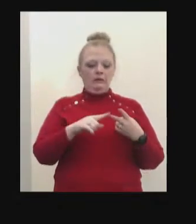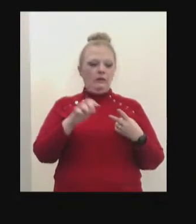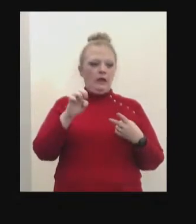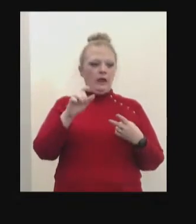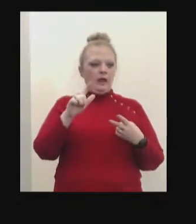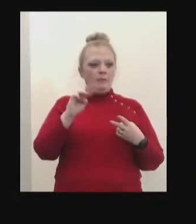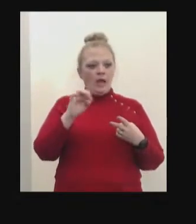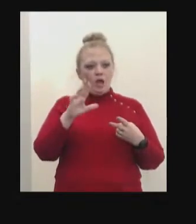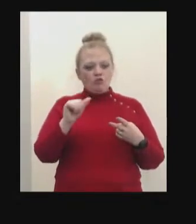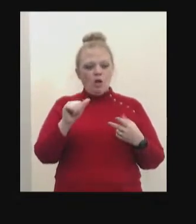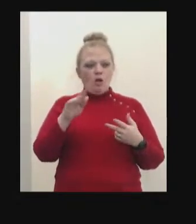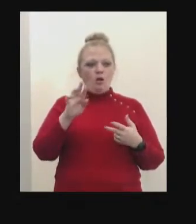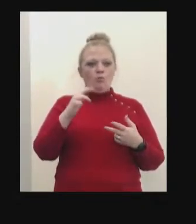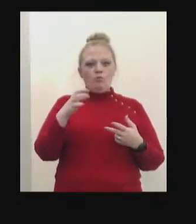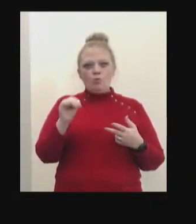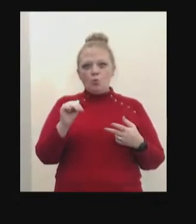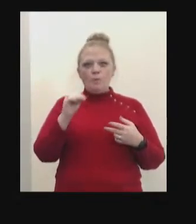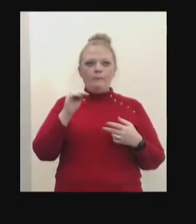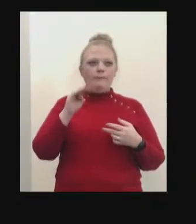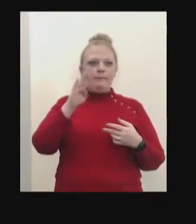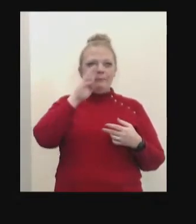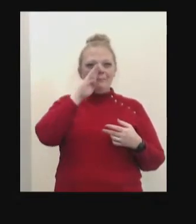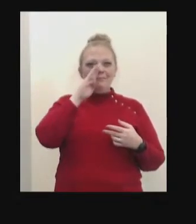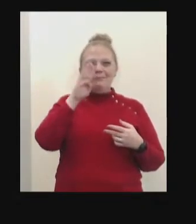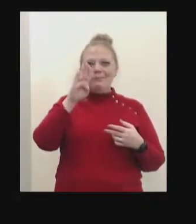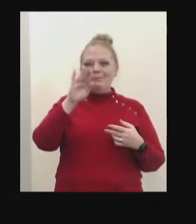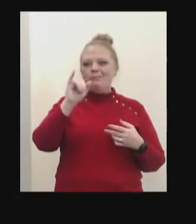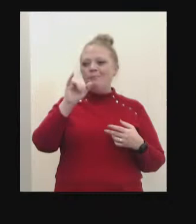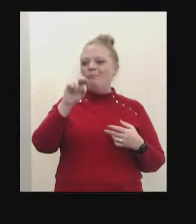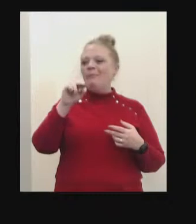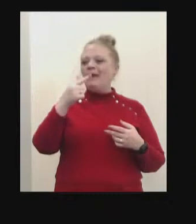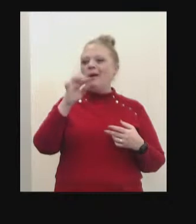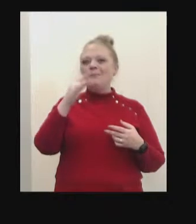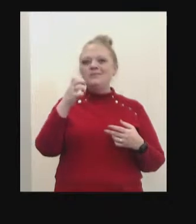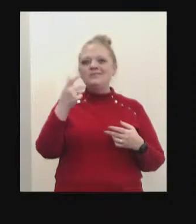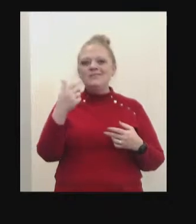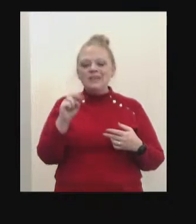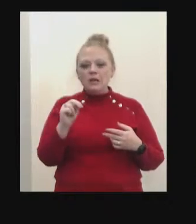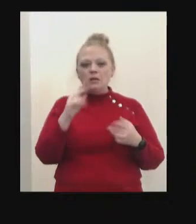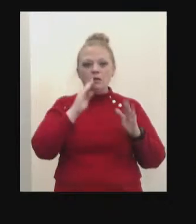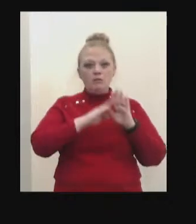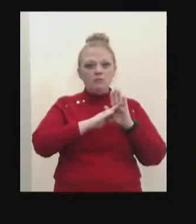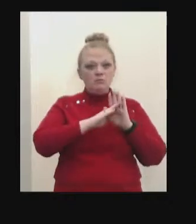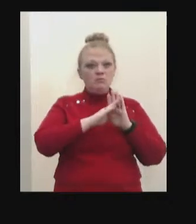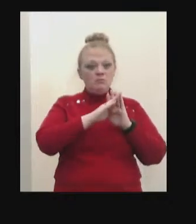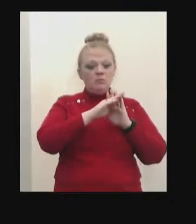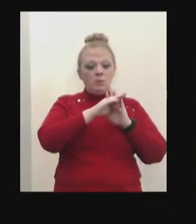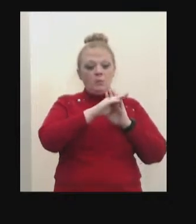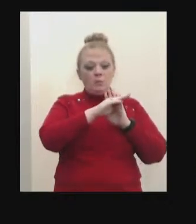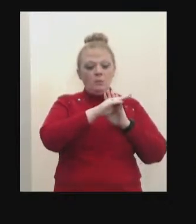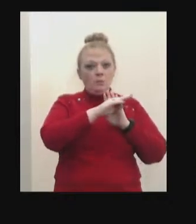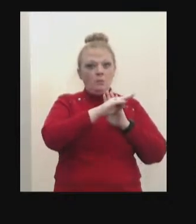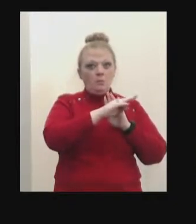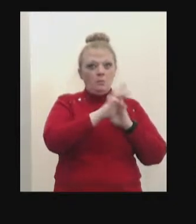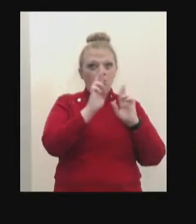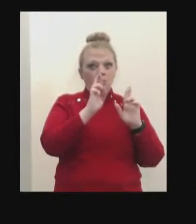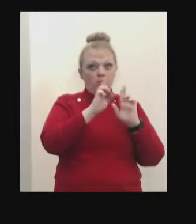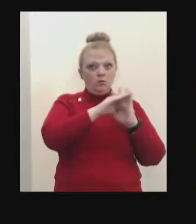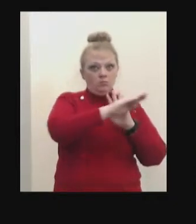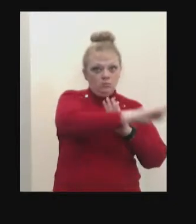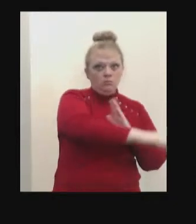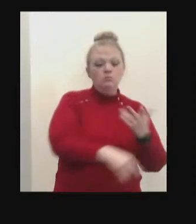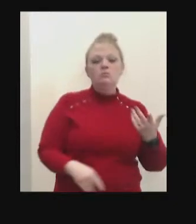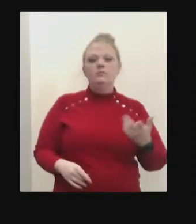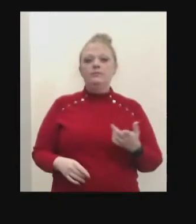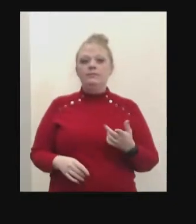County, which includes Binghamton, and they've seen growth. Little plateau lately. Let's hope that they are plateauing as well. But we are the